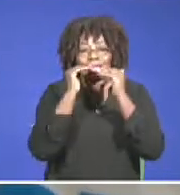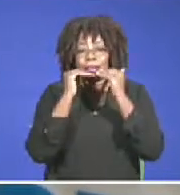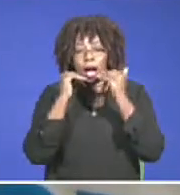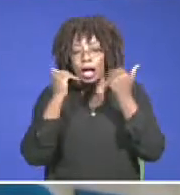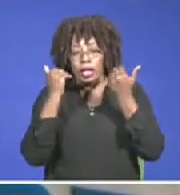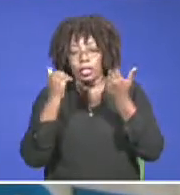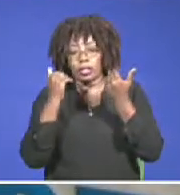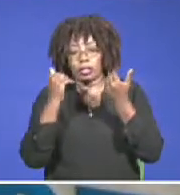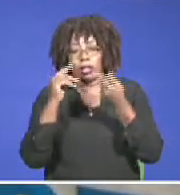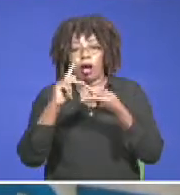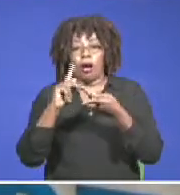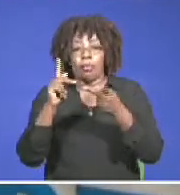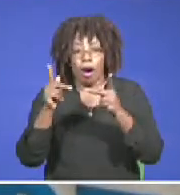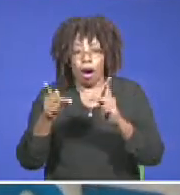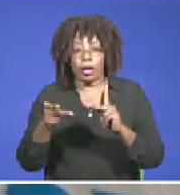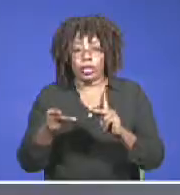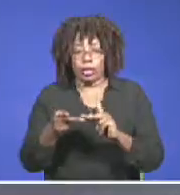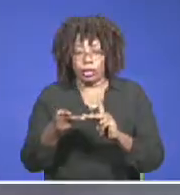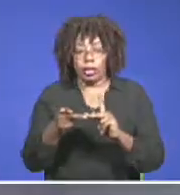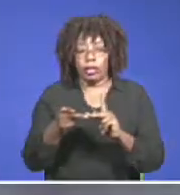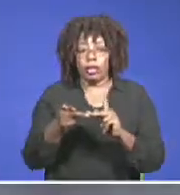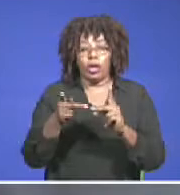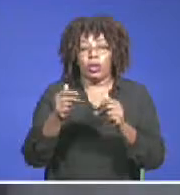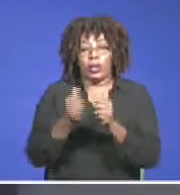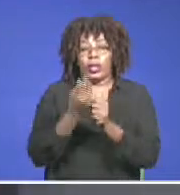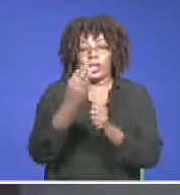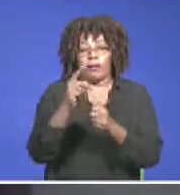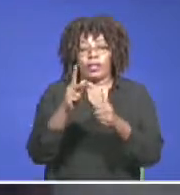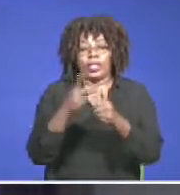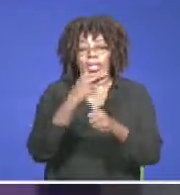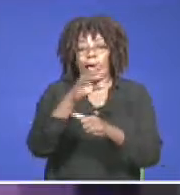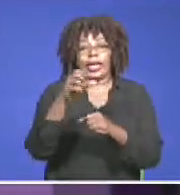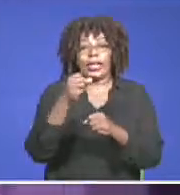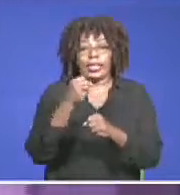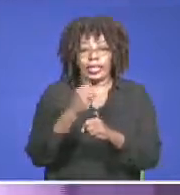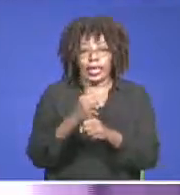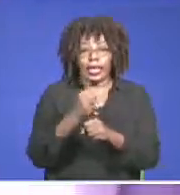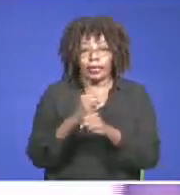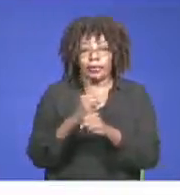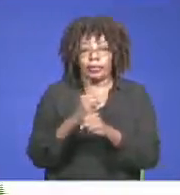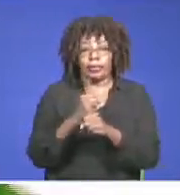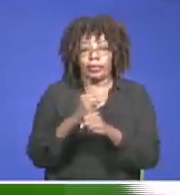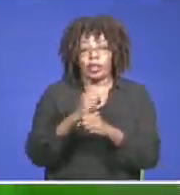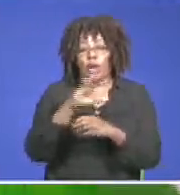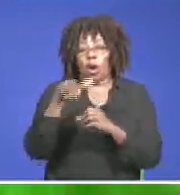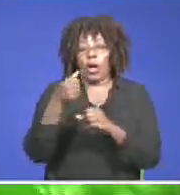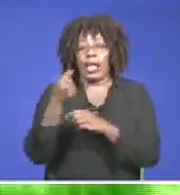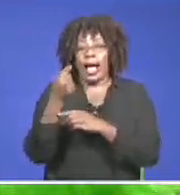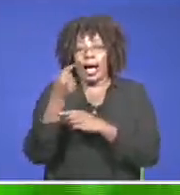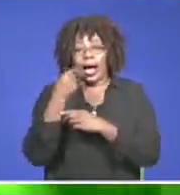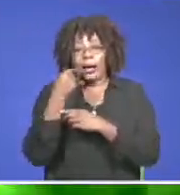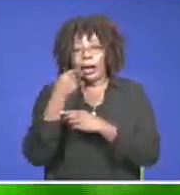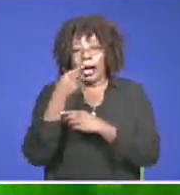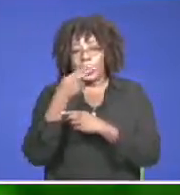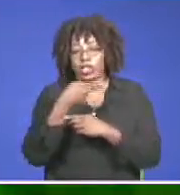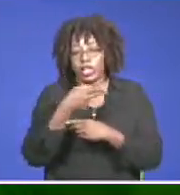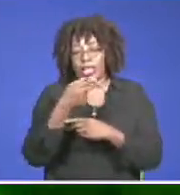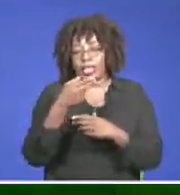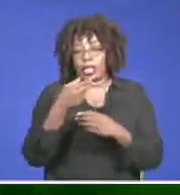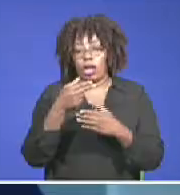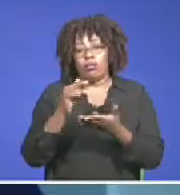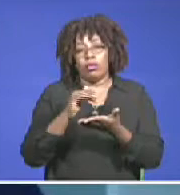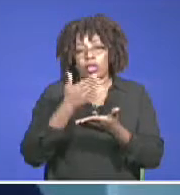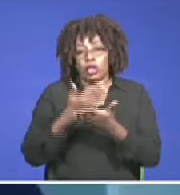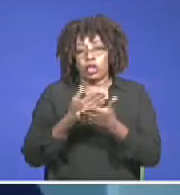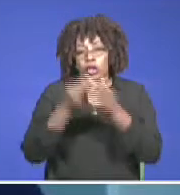for Specialized Dentistry for the second year, saying that oral hygiene awareness is very important to teach children at a young